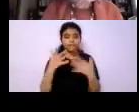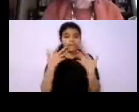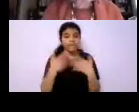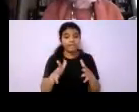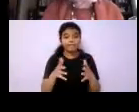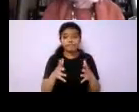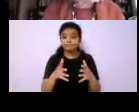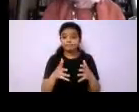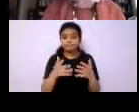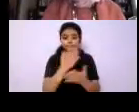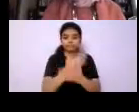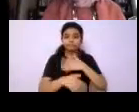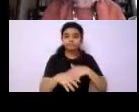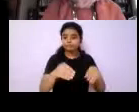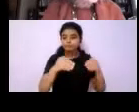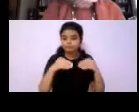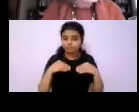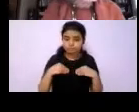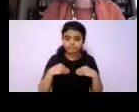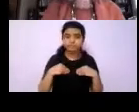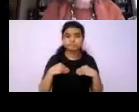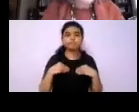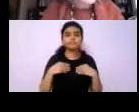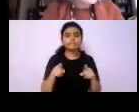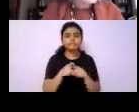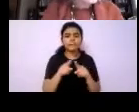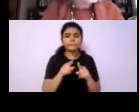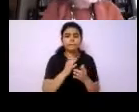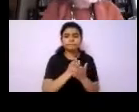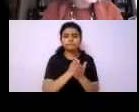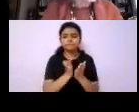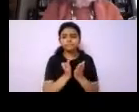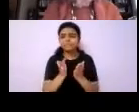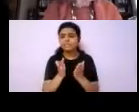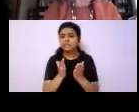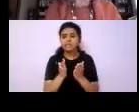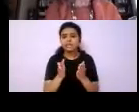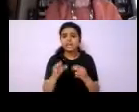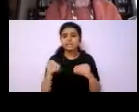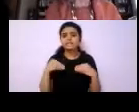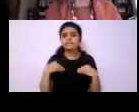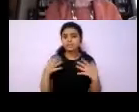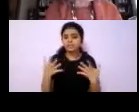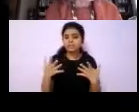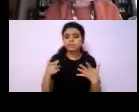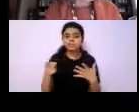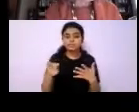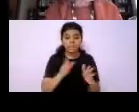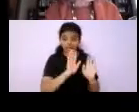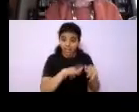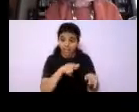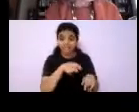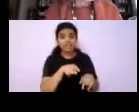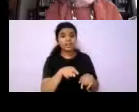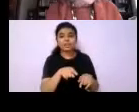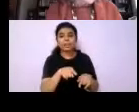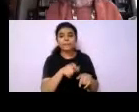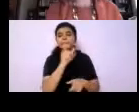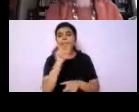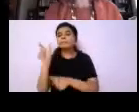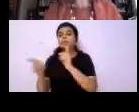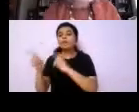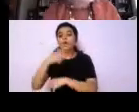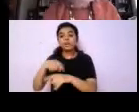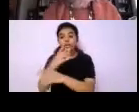of disability turns out to be the unexceptional state of existence.